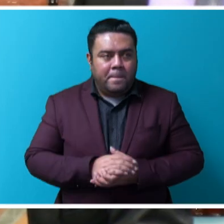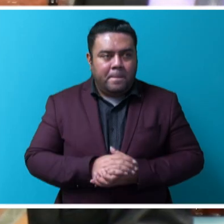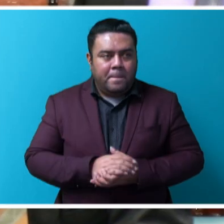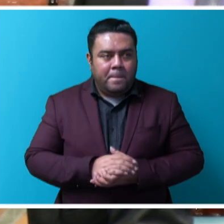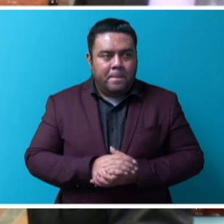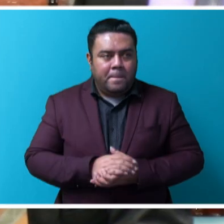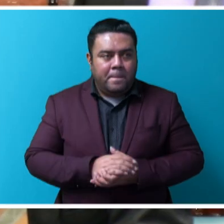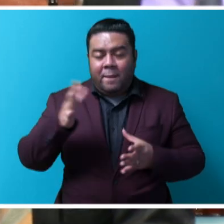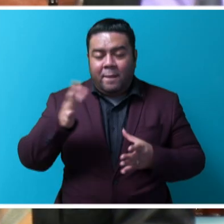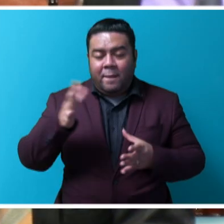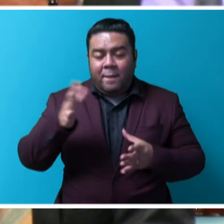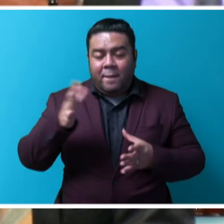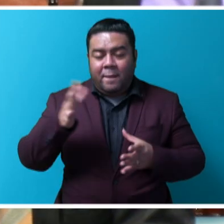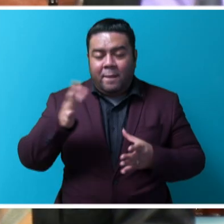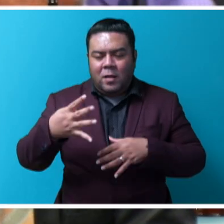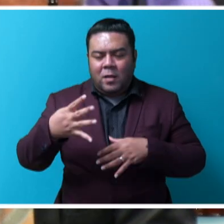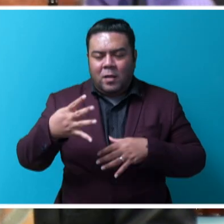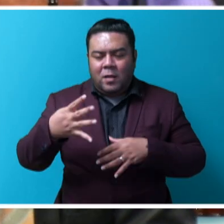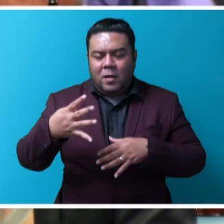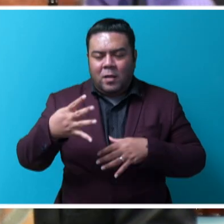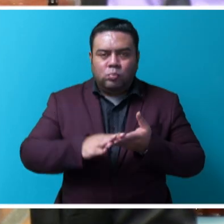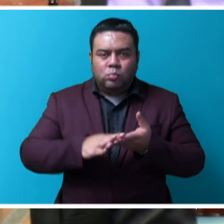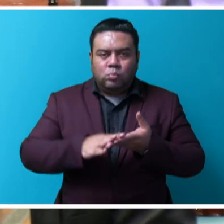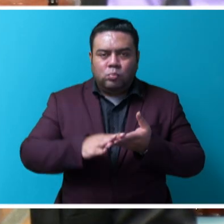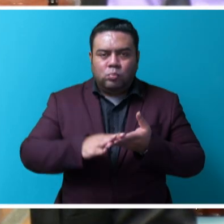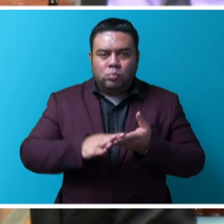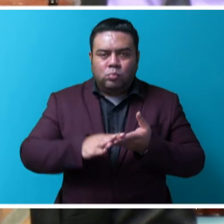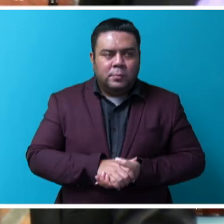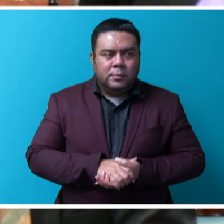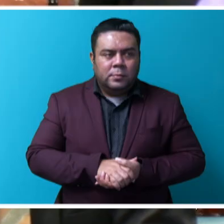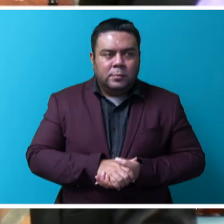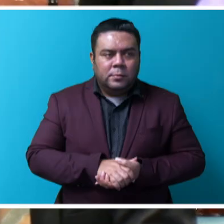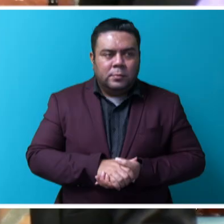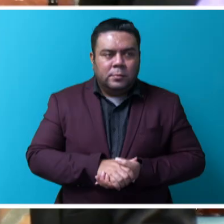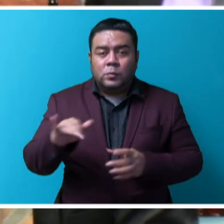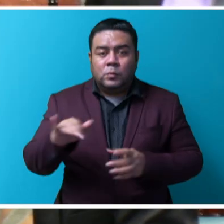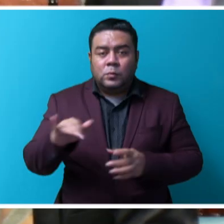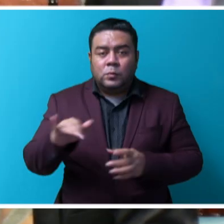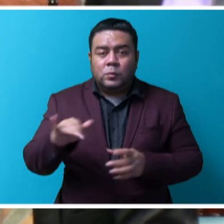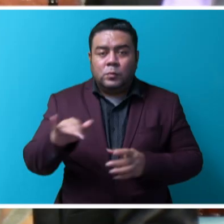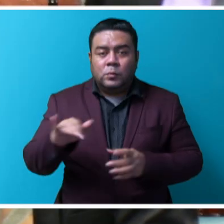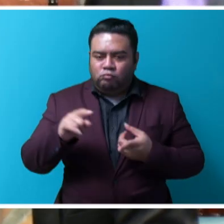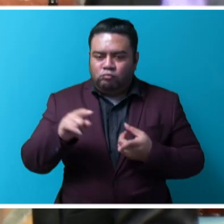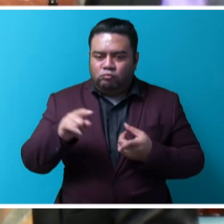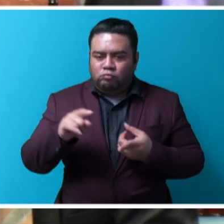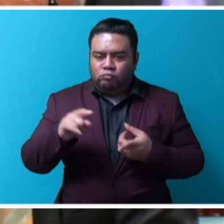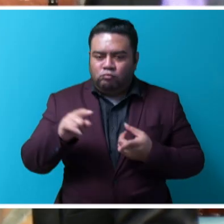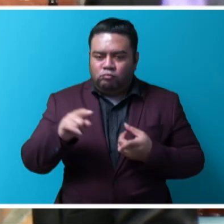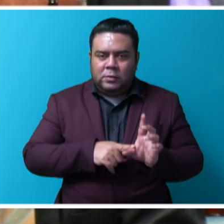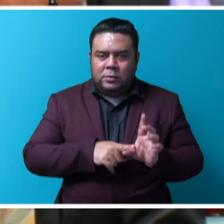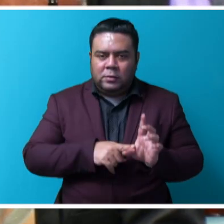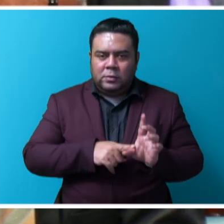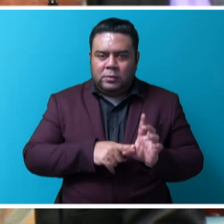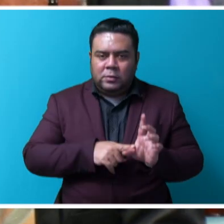environment standards. Finally, Program 1, we have activities 6 and 7, which account for operation of